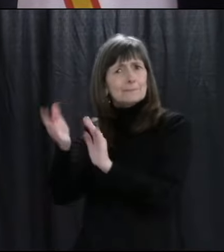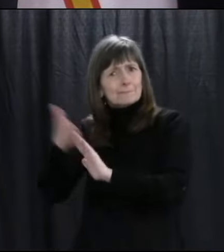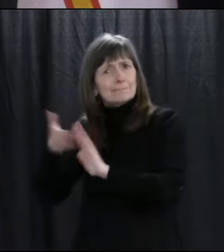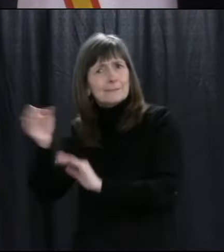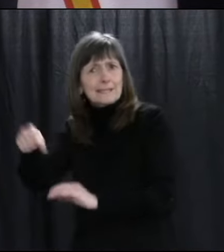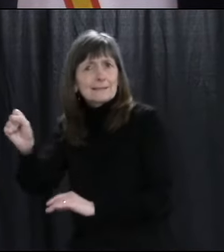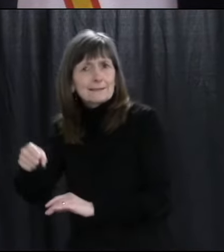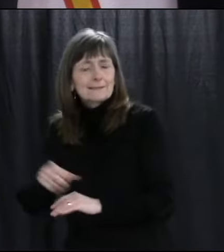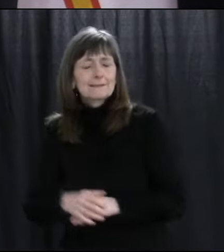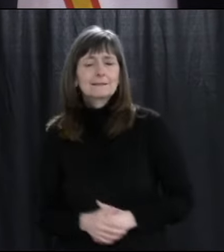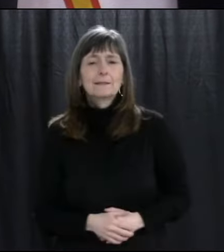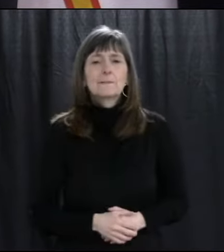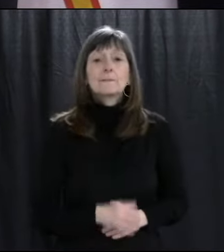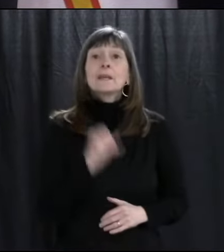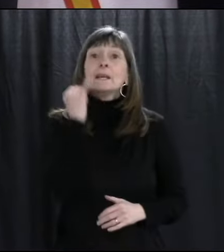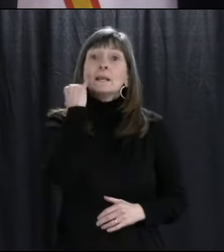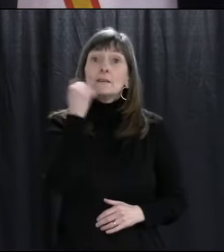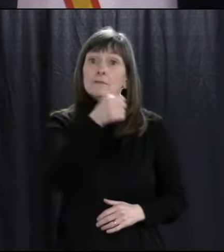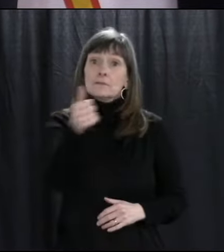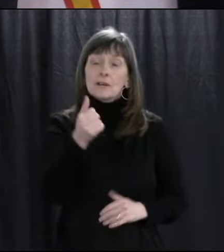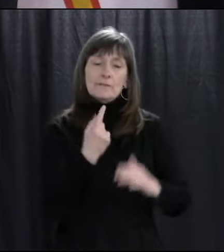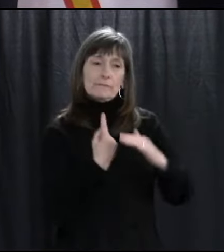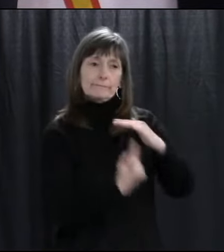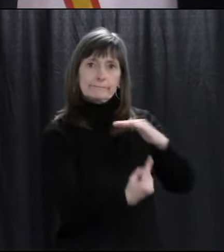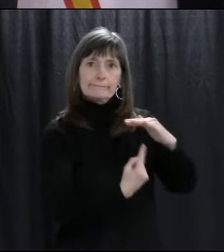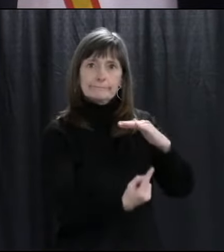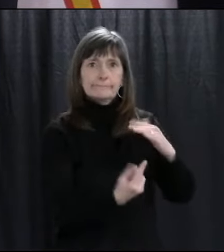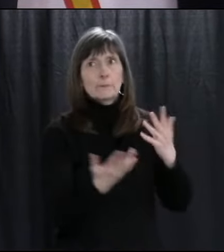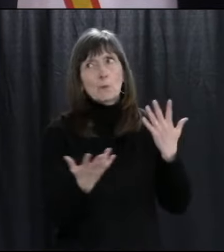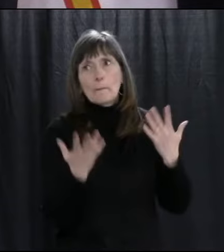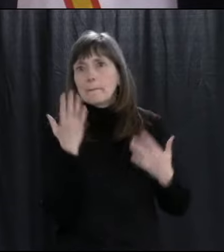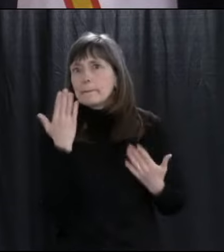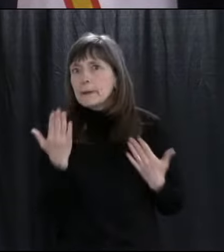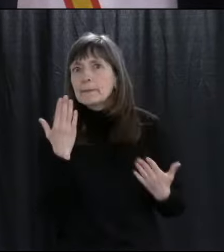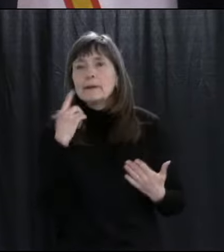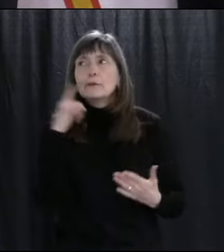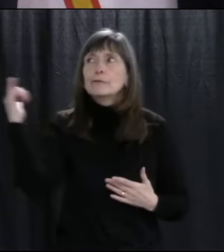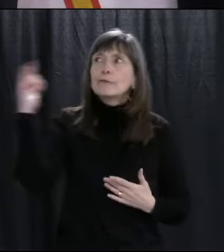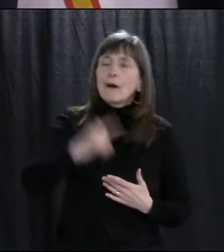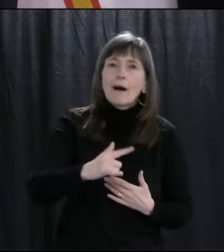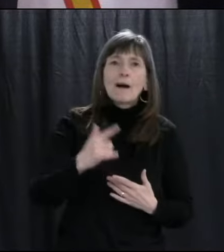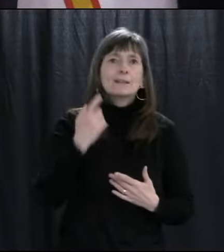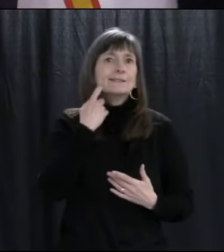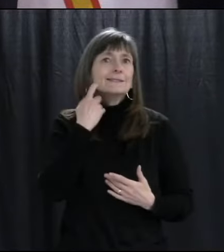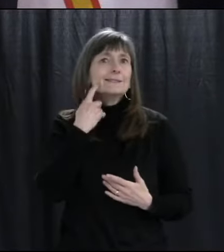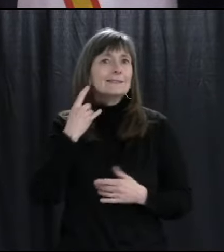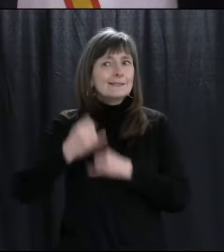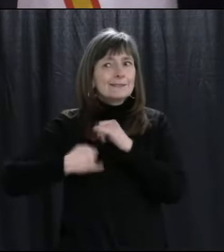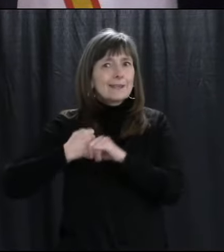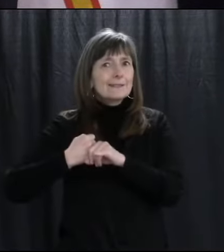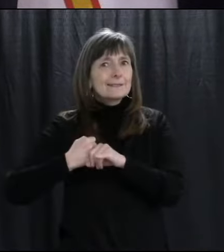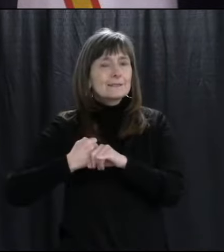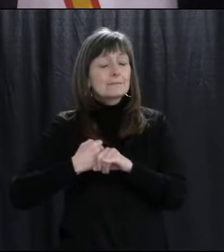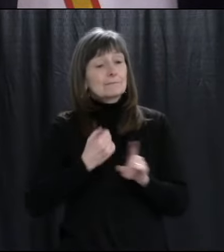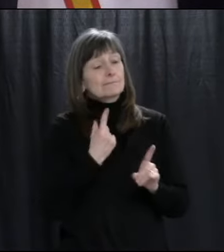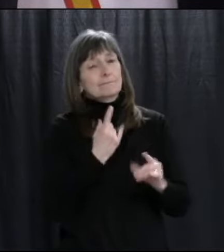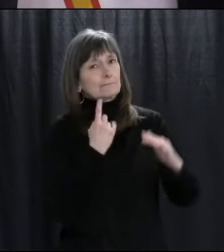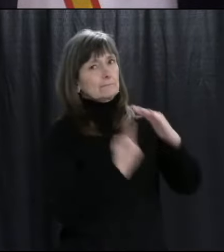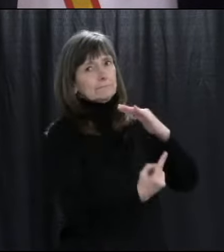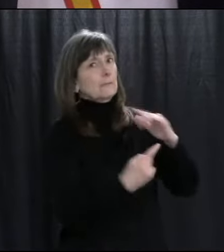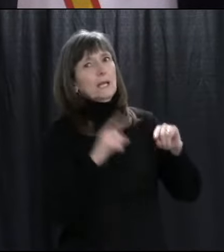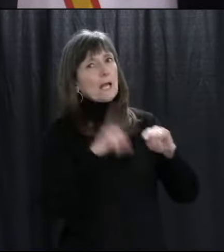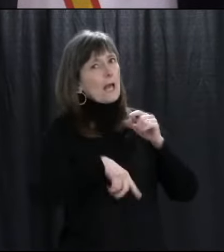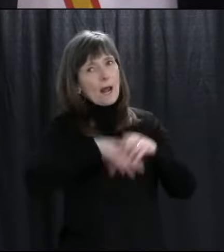If you are on self-isolation because you have returned from travel, while you cannot visit grocery stores or